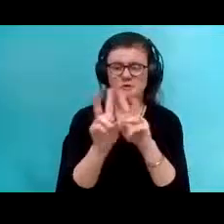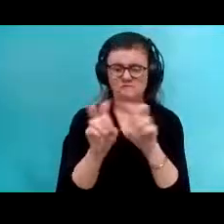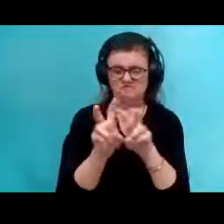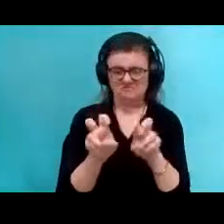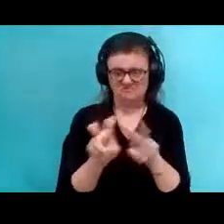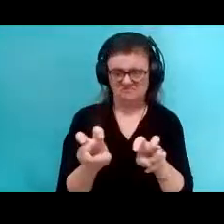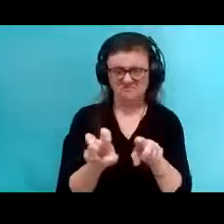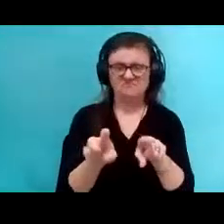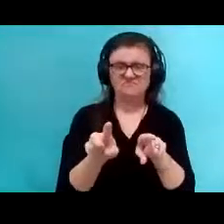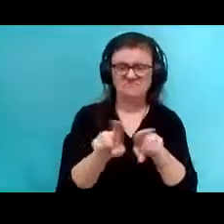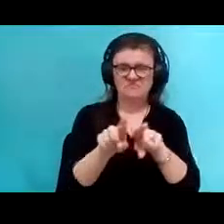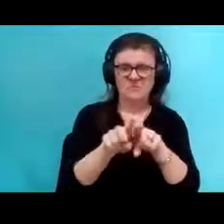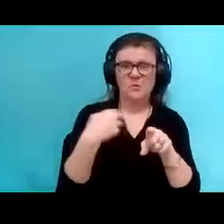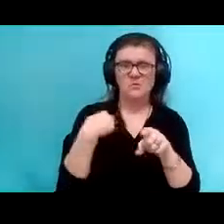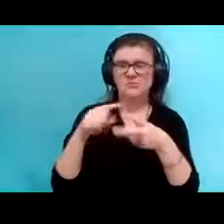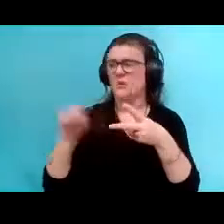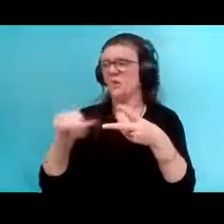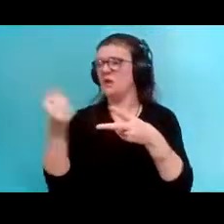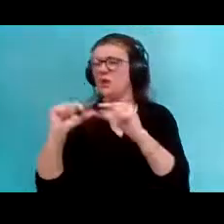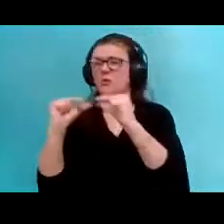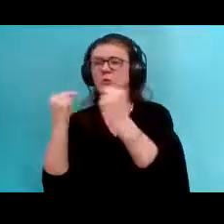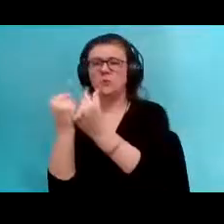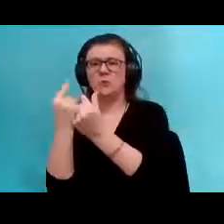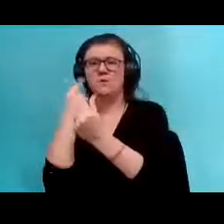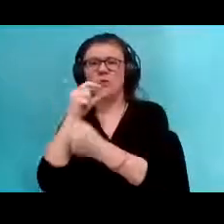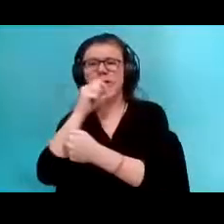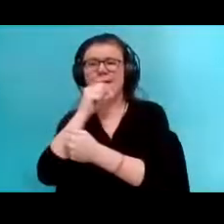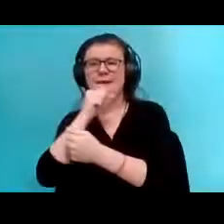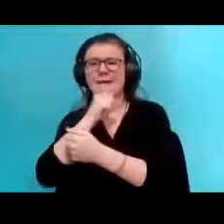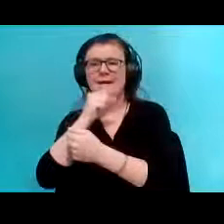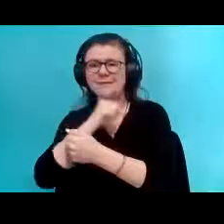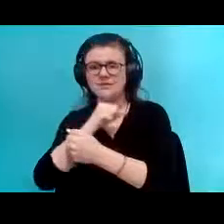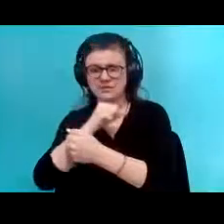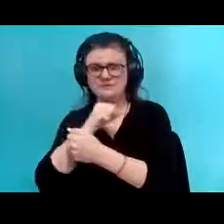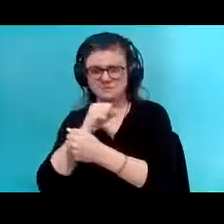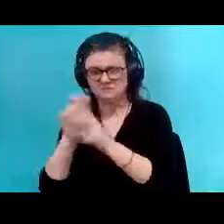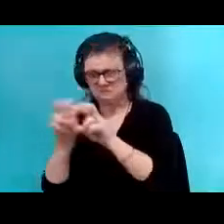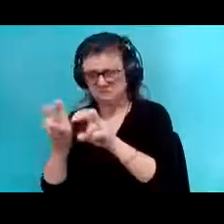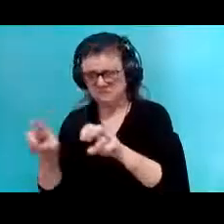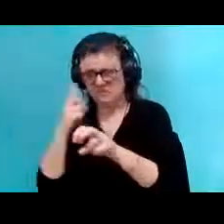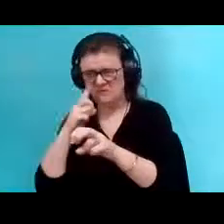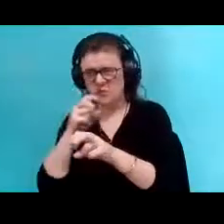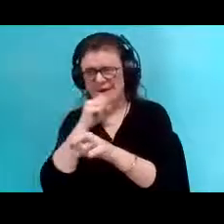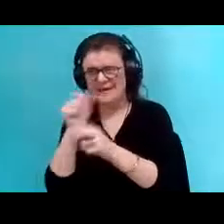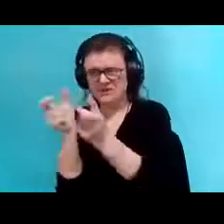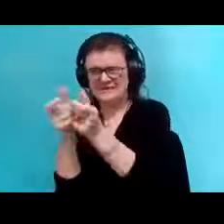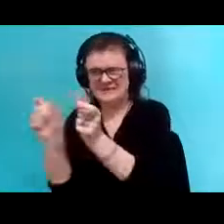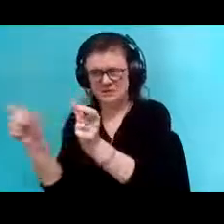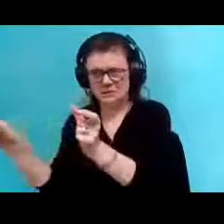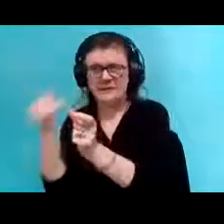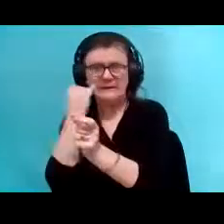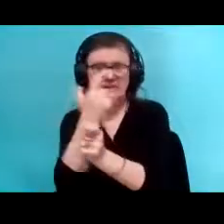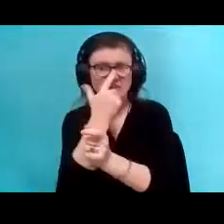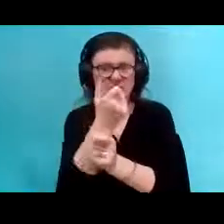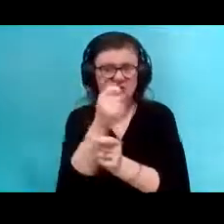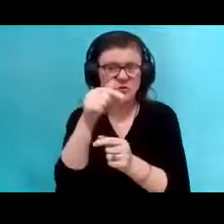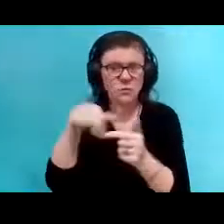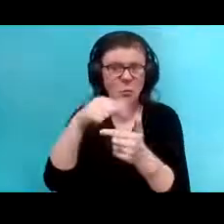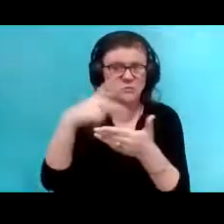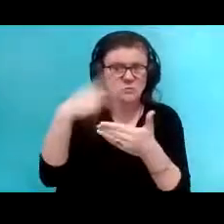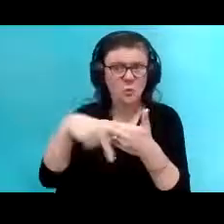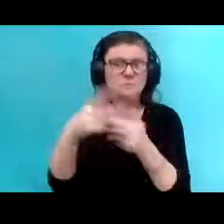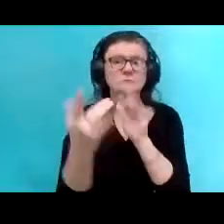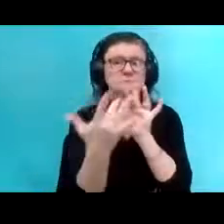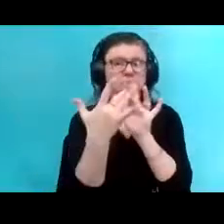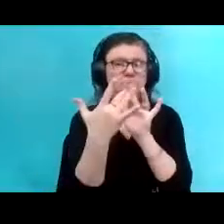also supporting the Titchfield group on aging to produce guidance and tools on better age segregation. Again, if you're interested in any of those things, please reach out and we